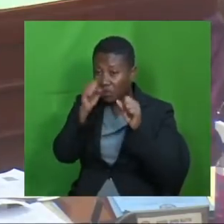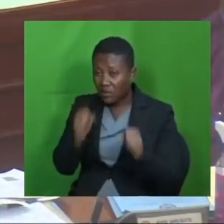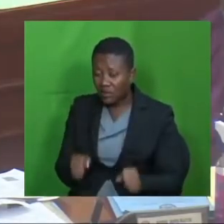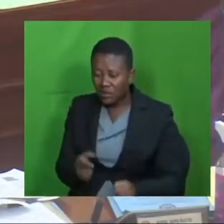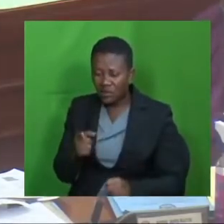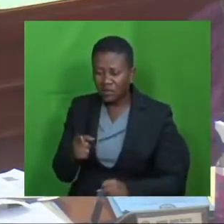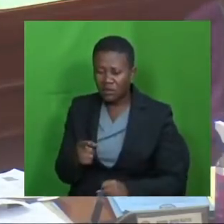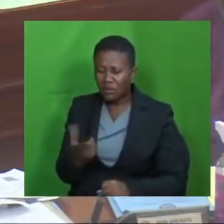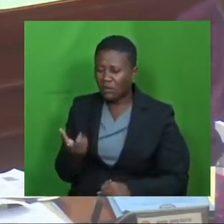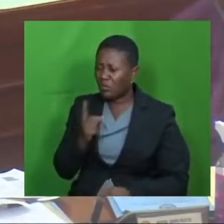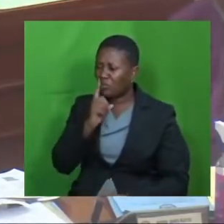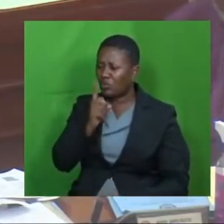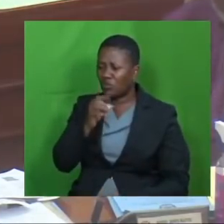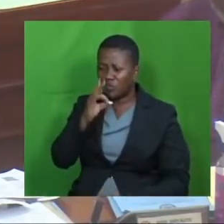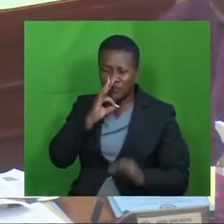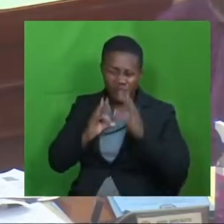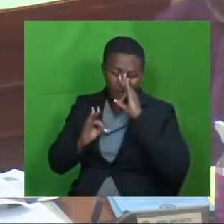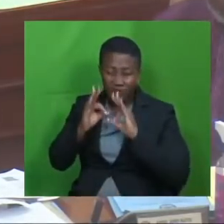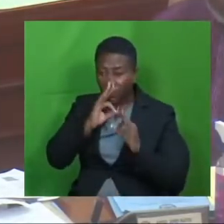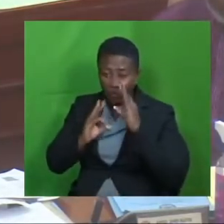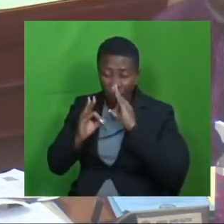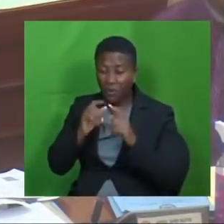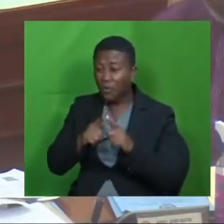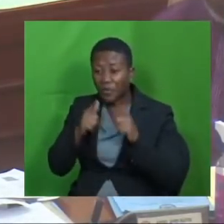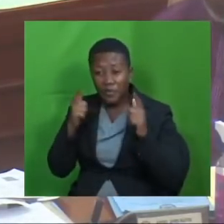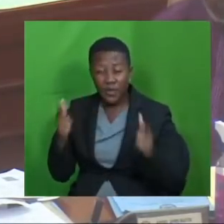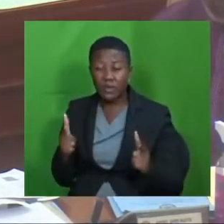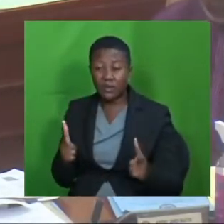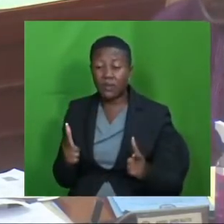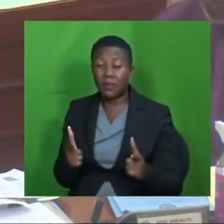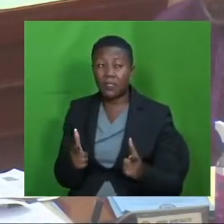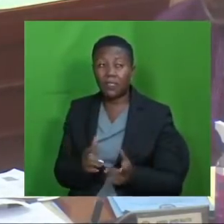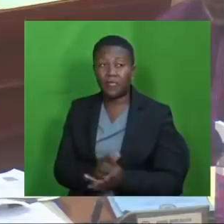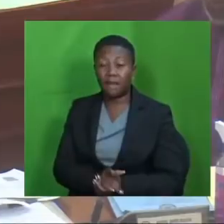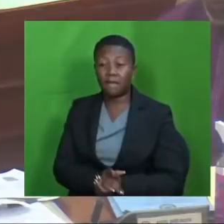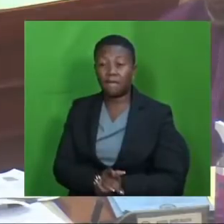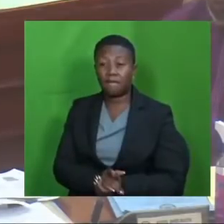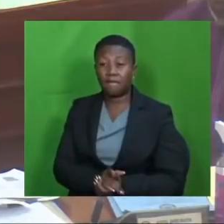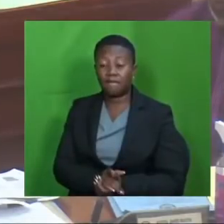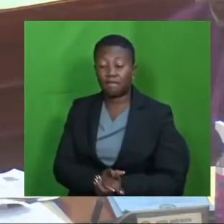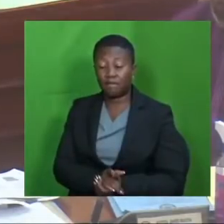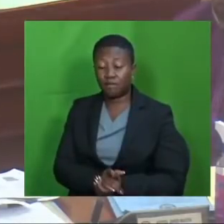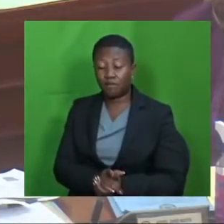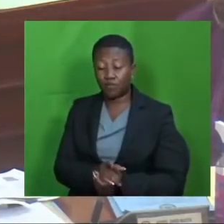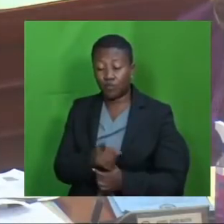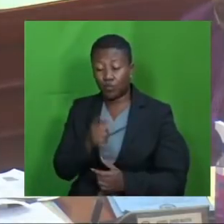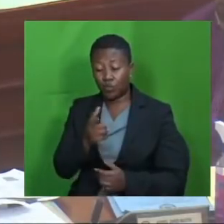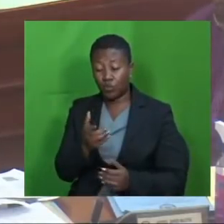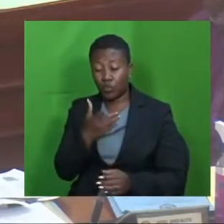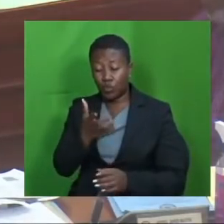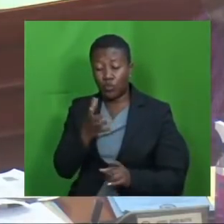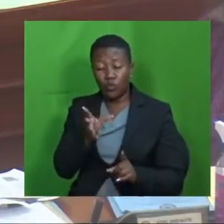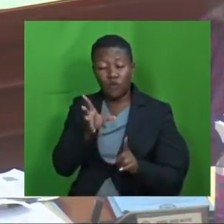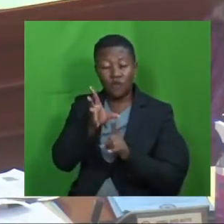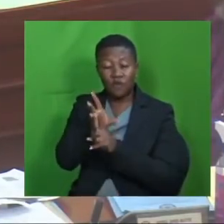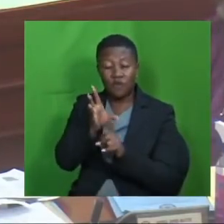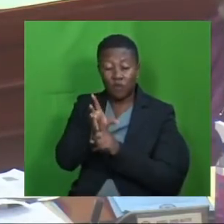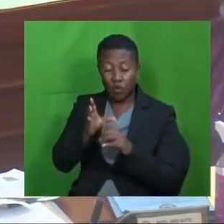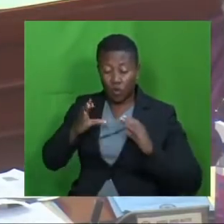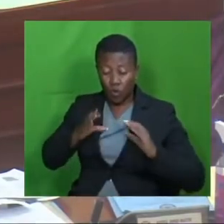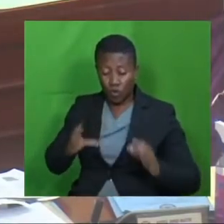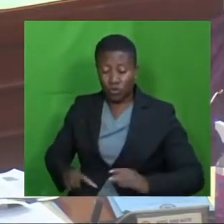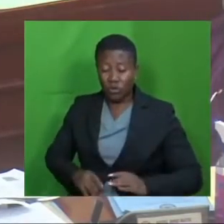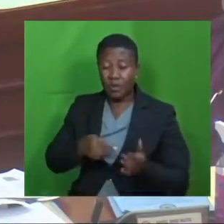of nuisance taxes. And Mr. Speaker, you are going to compel customers to pay tax on their wallet